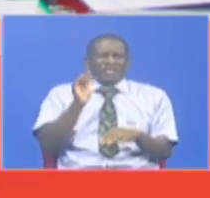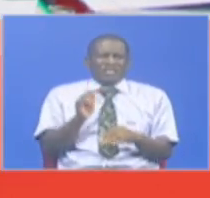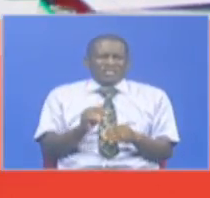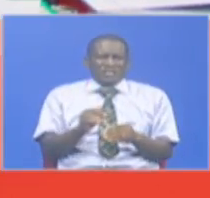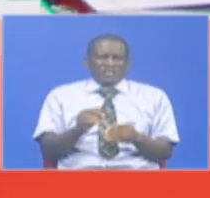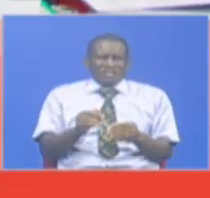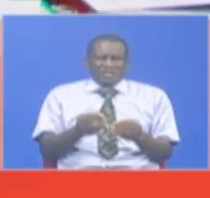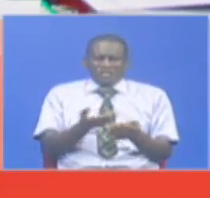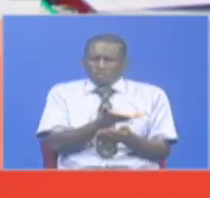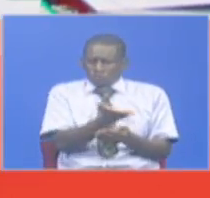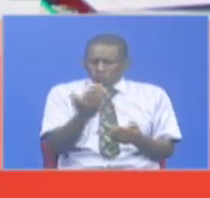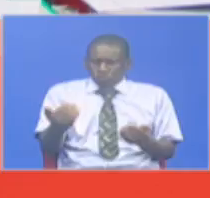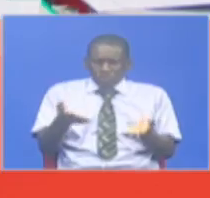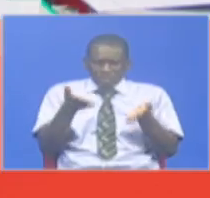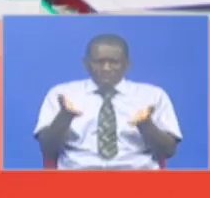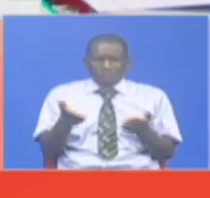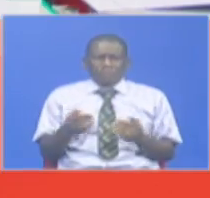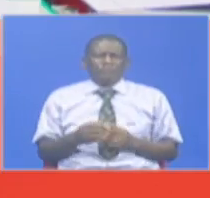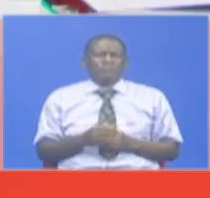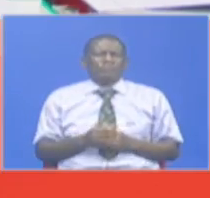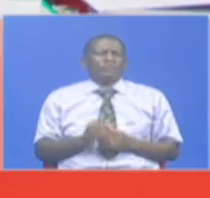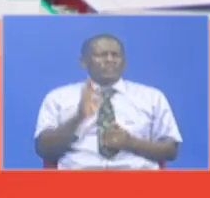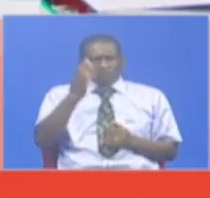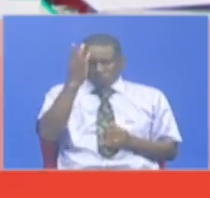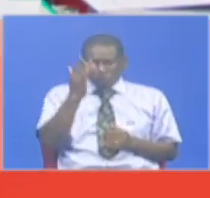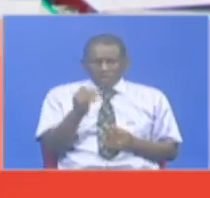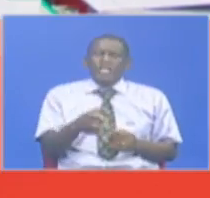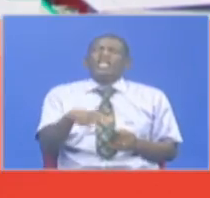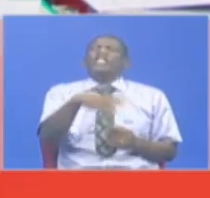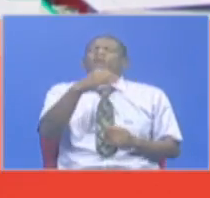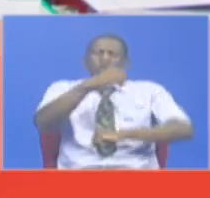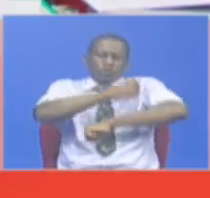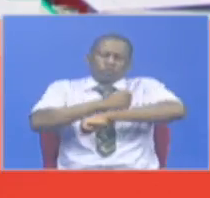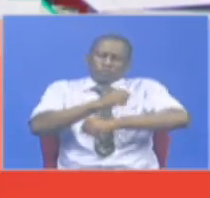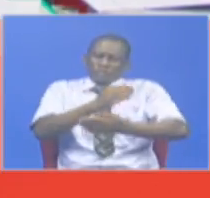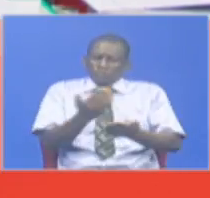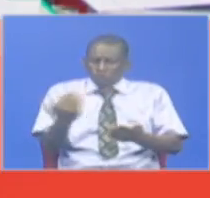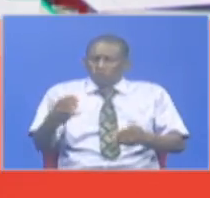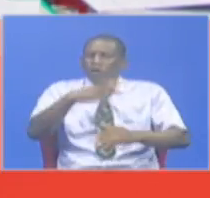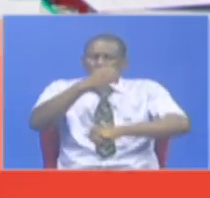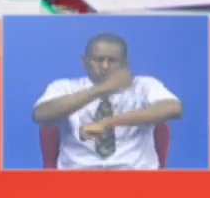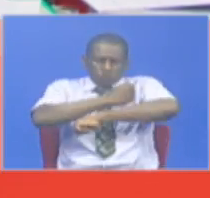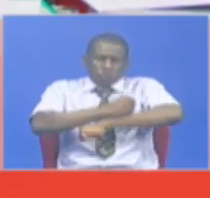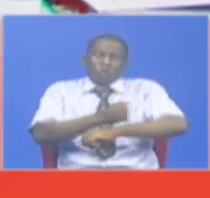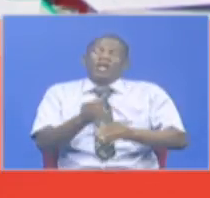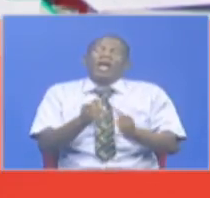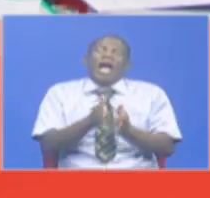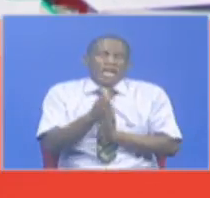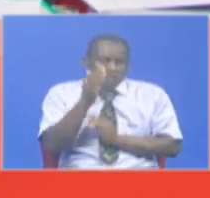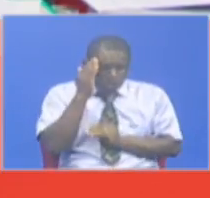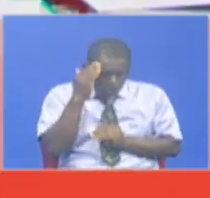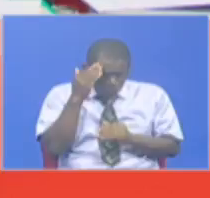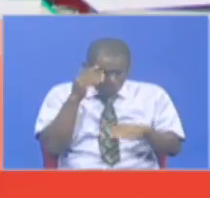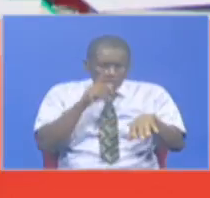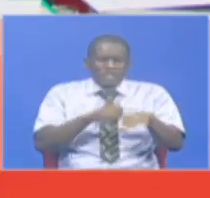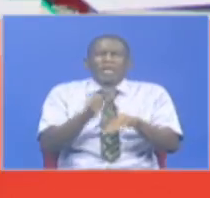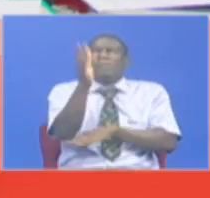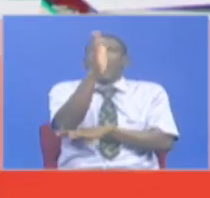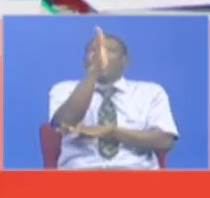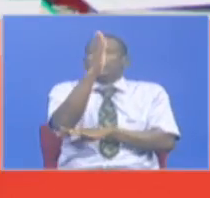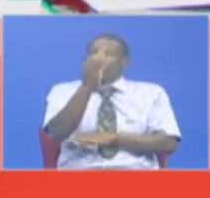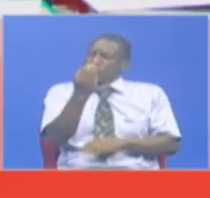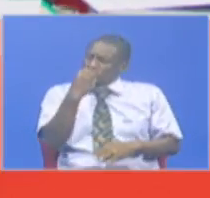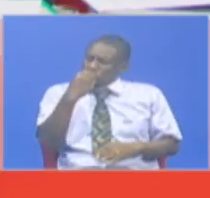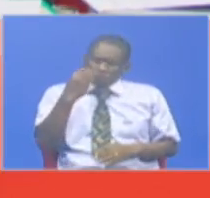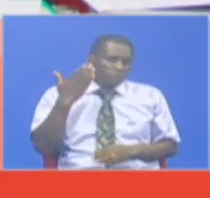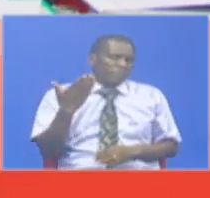right now, because they were going to school, some of them, and they will know at least lunchtime there is food available